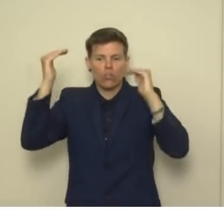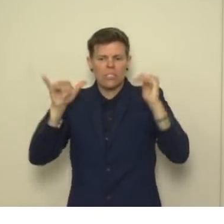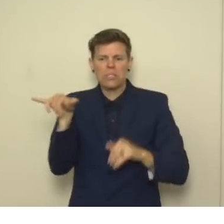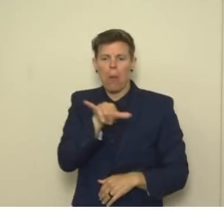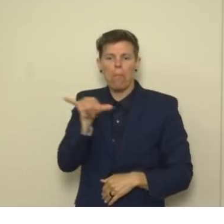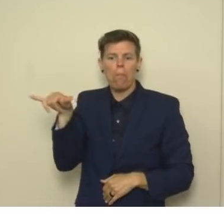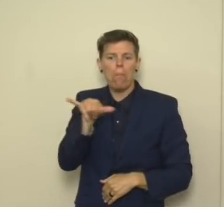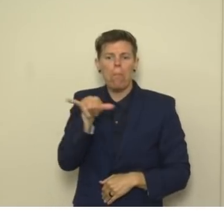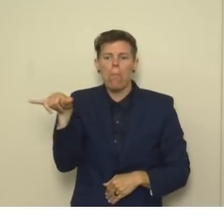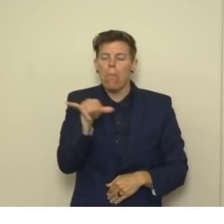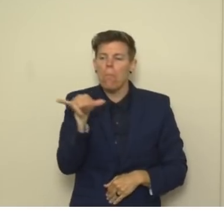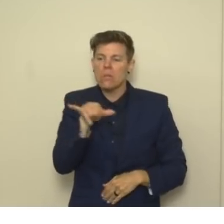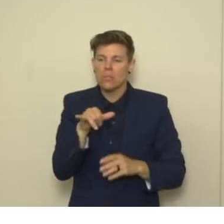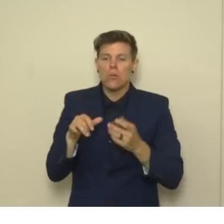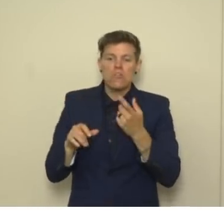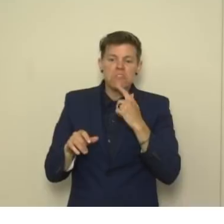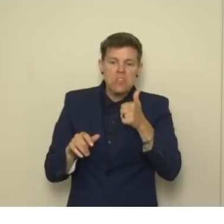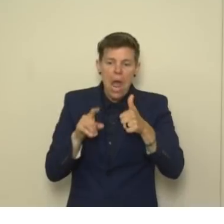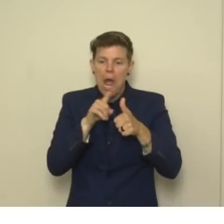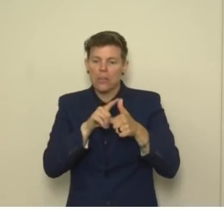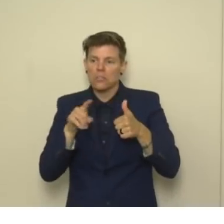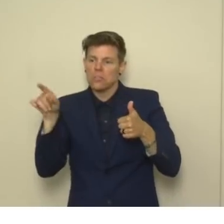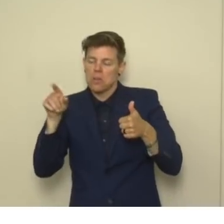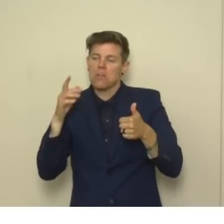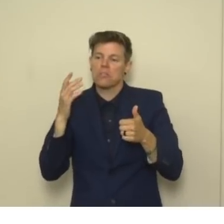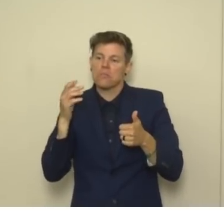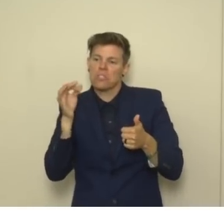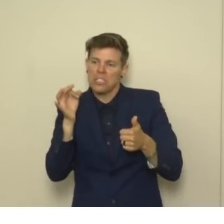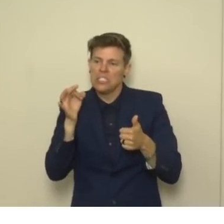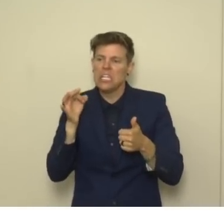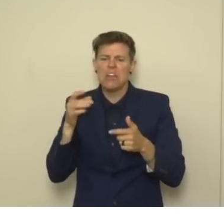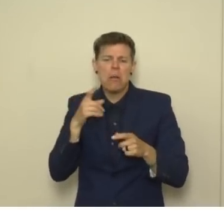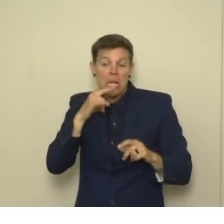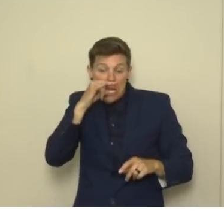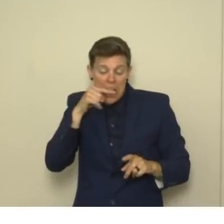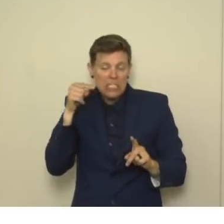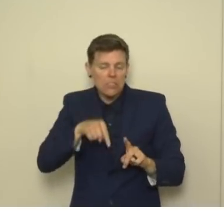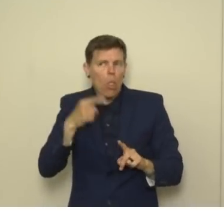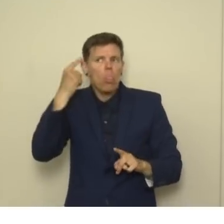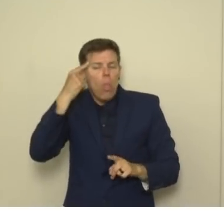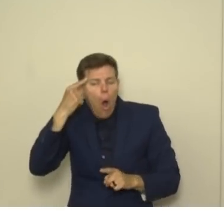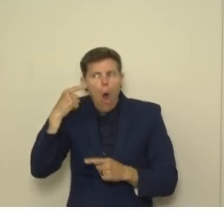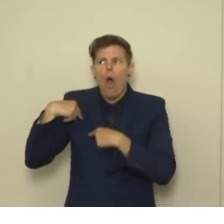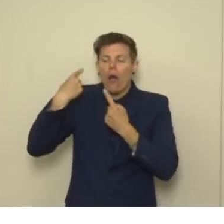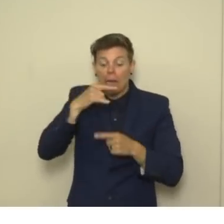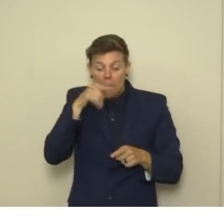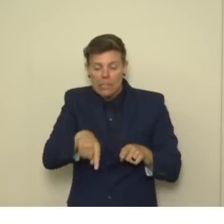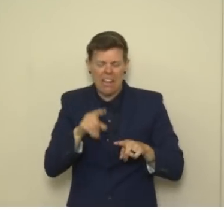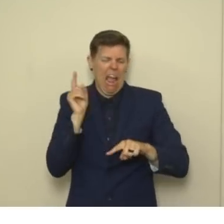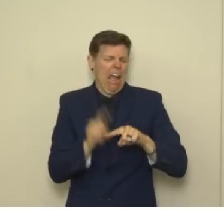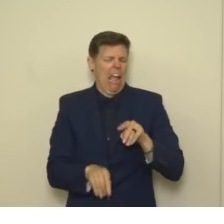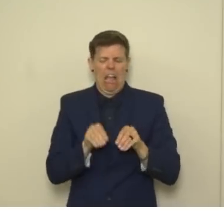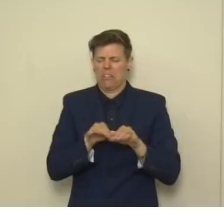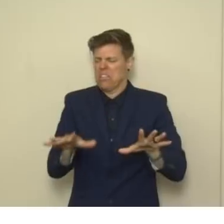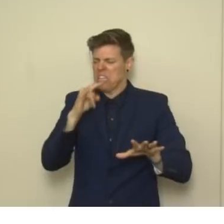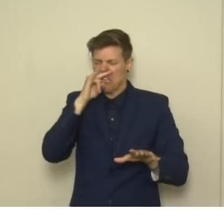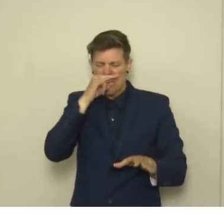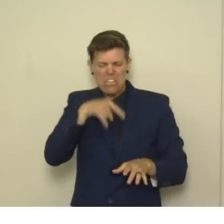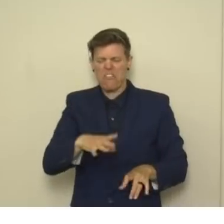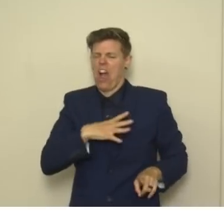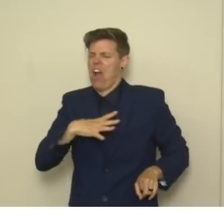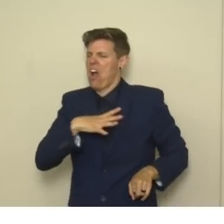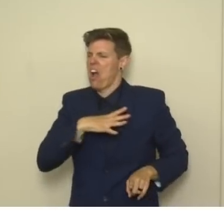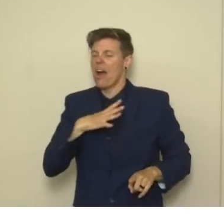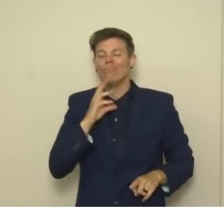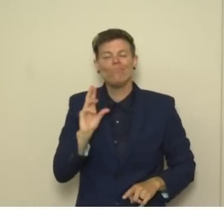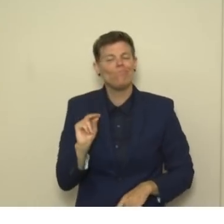myth that kids can't transmit it is turning out not to be actually true. Now, it's true the children still have different symptoms, more